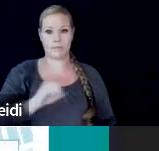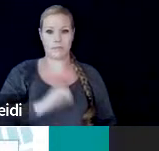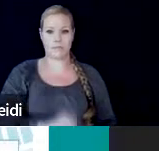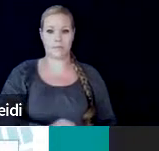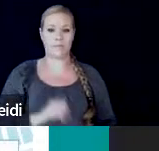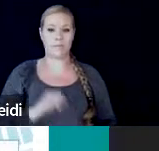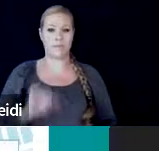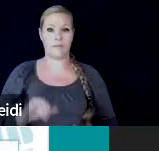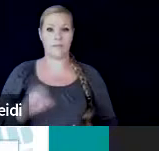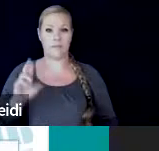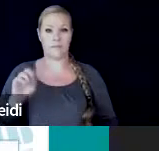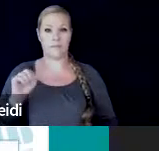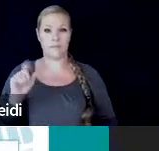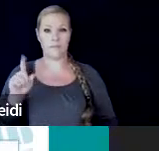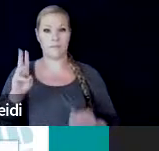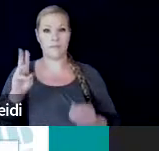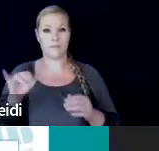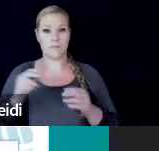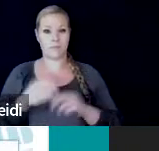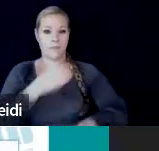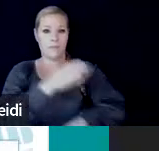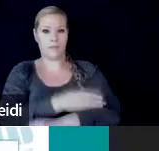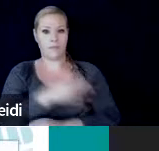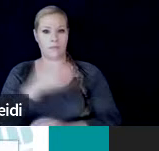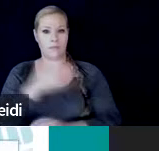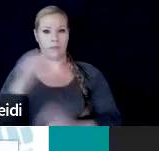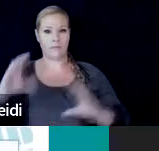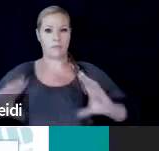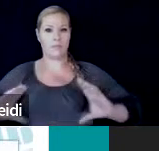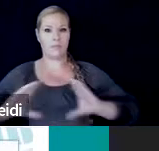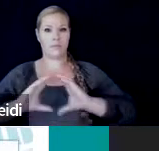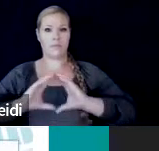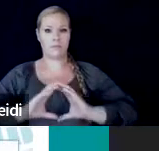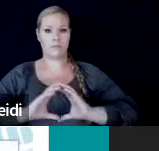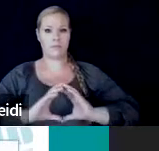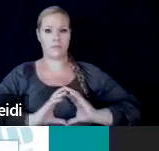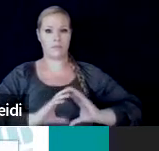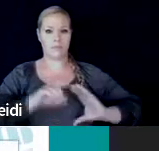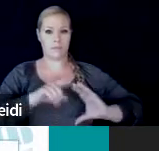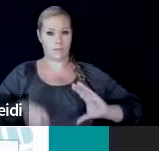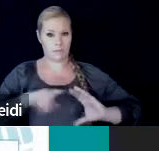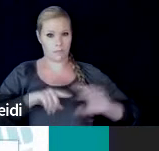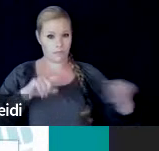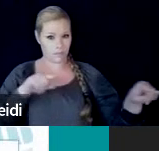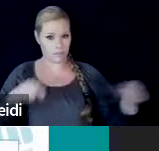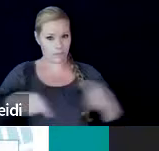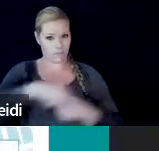these are roadway improvements. There are 3 black circles. Are those roundabouts?